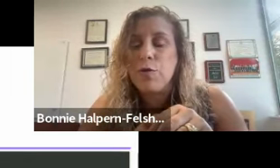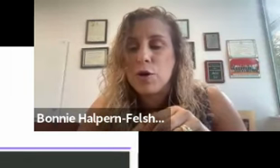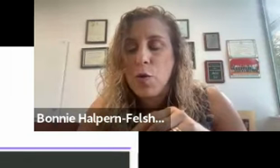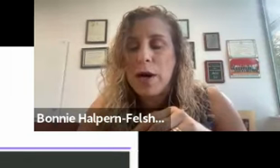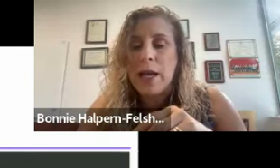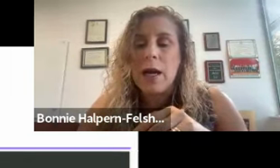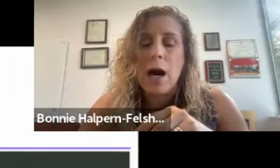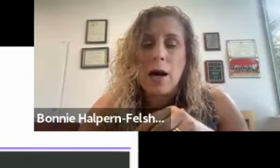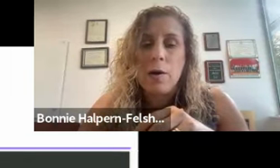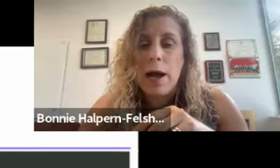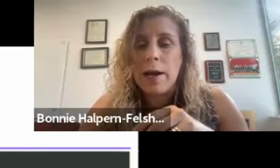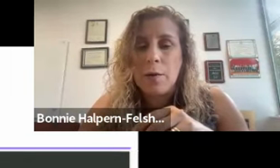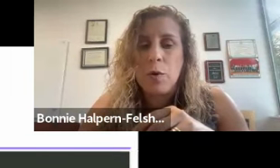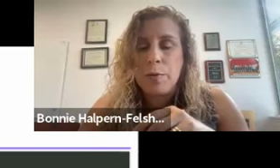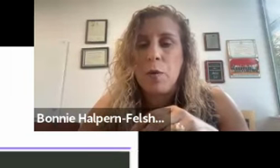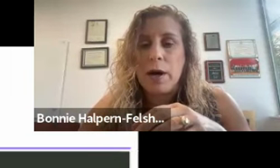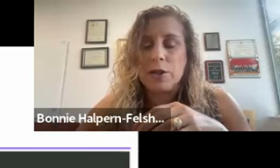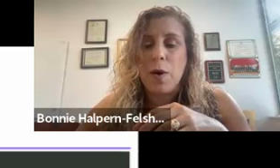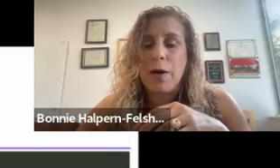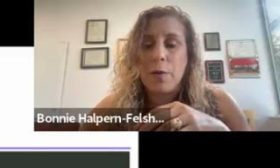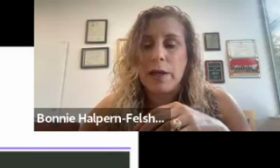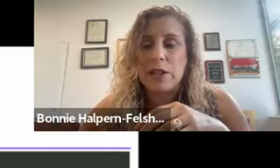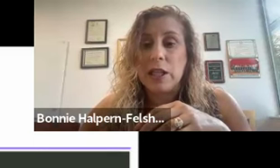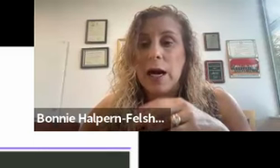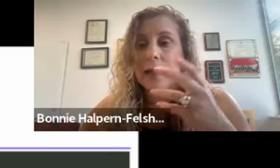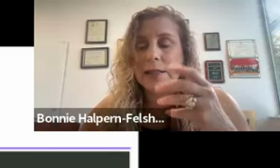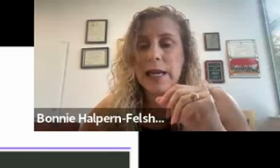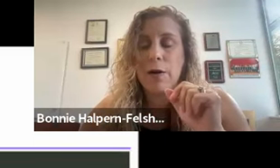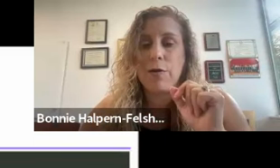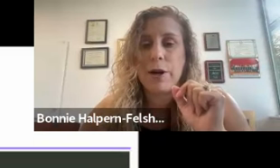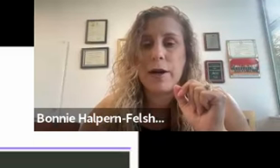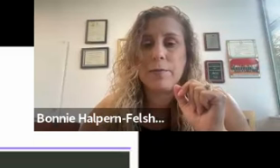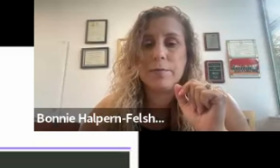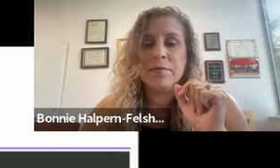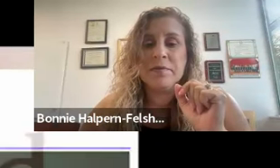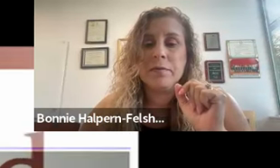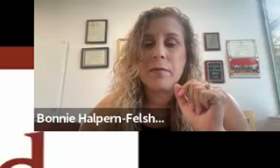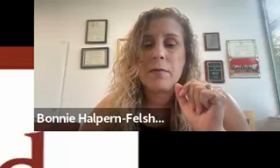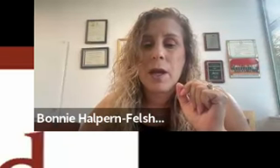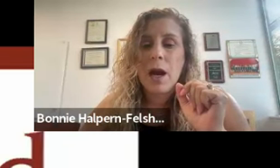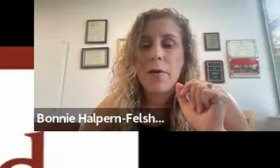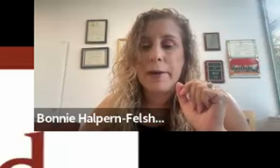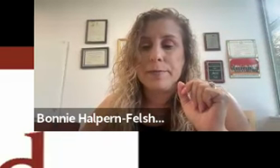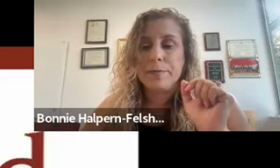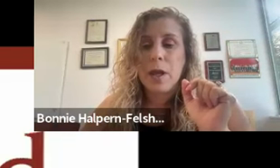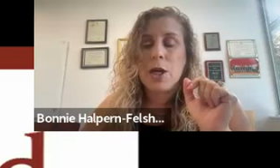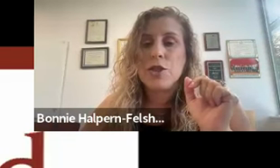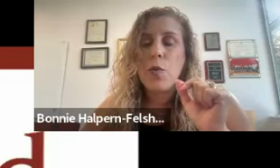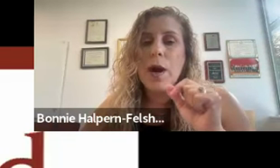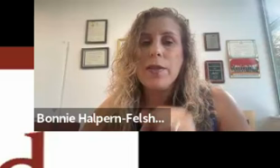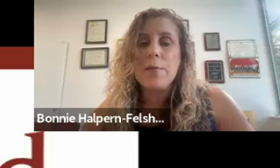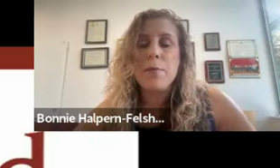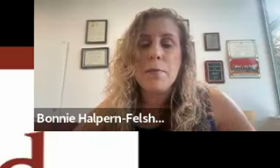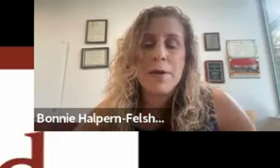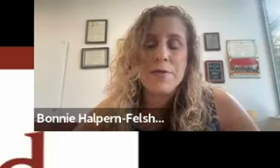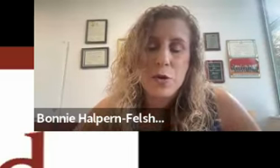of course, 420 would be one as well that we see a lot, at least in California. All right. So